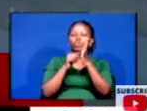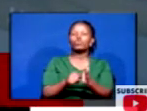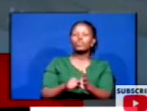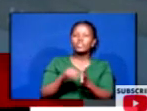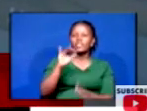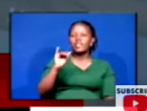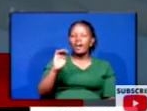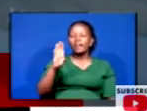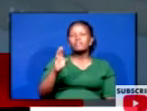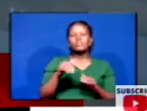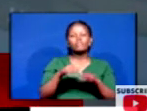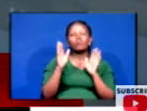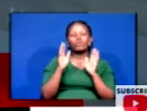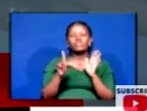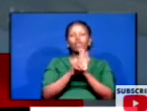look at what